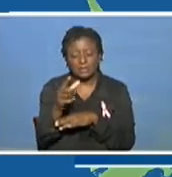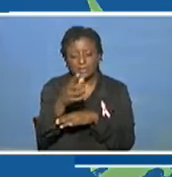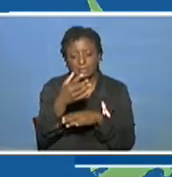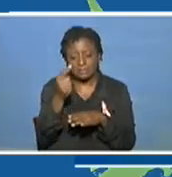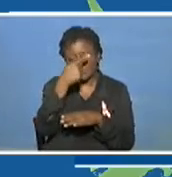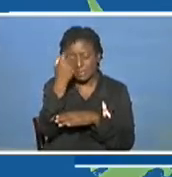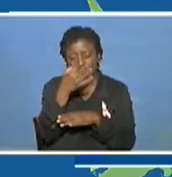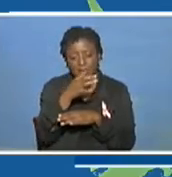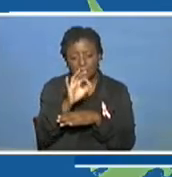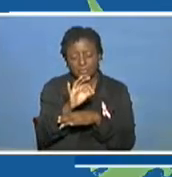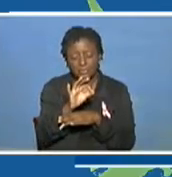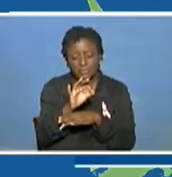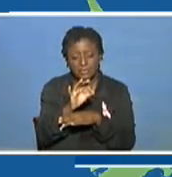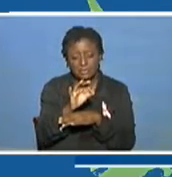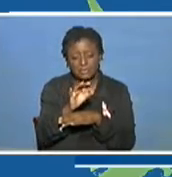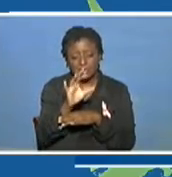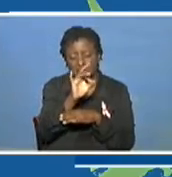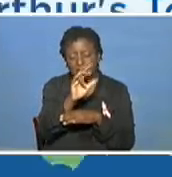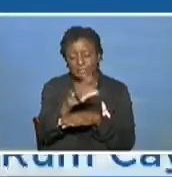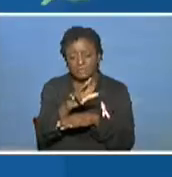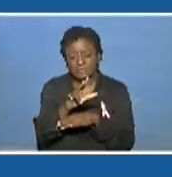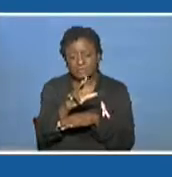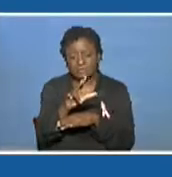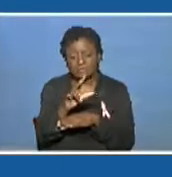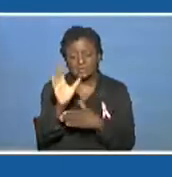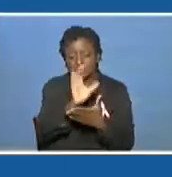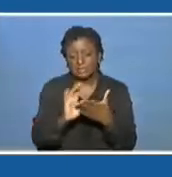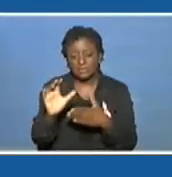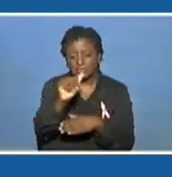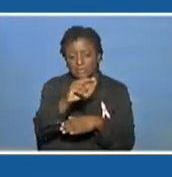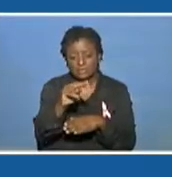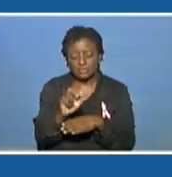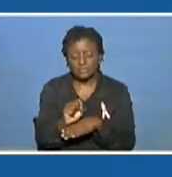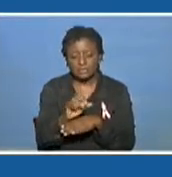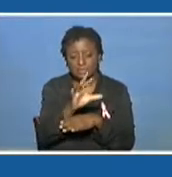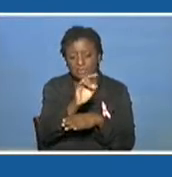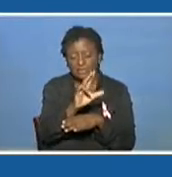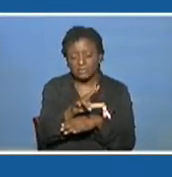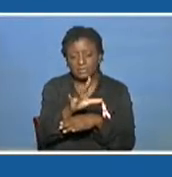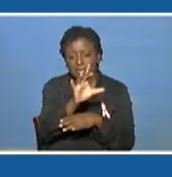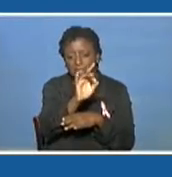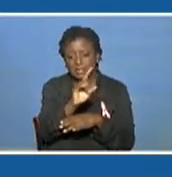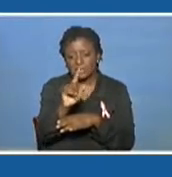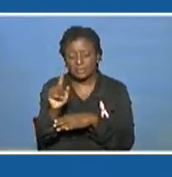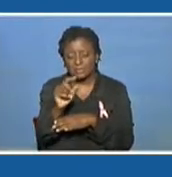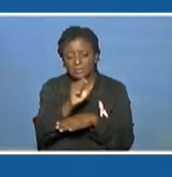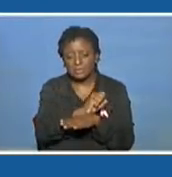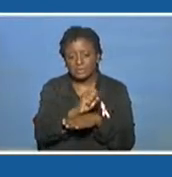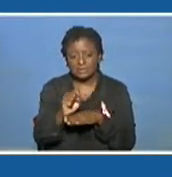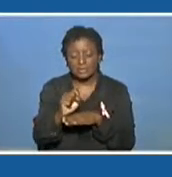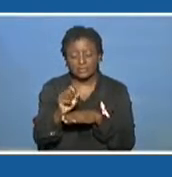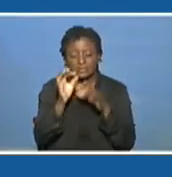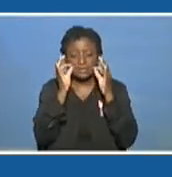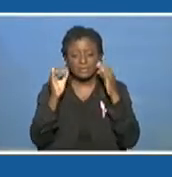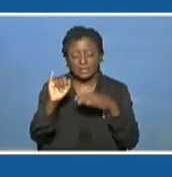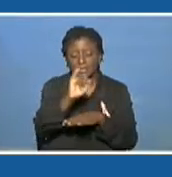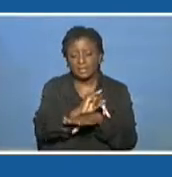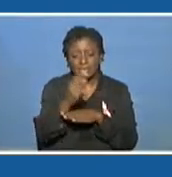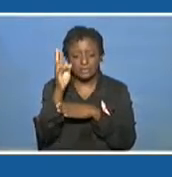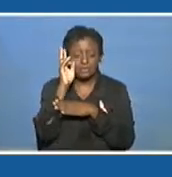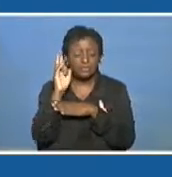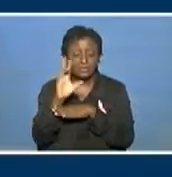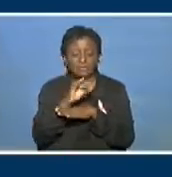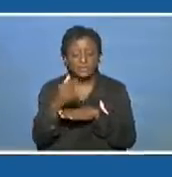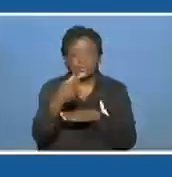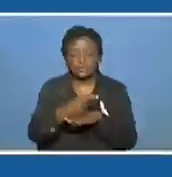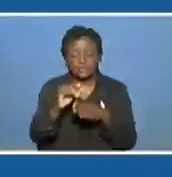at 83 degrees. Fresh Creek, Central Andros 80 degrees, 81s in Allenstown, Cat Island, San Salvador, and Rum Key,